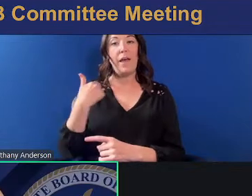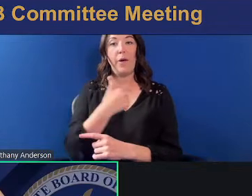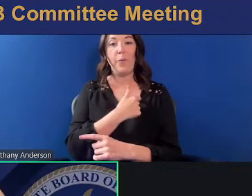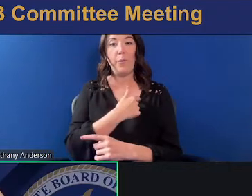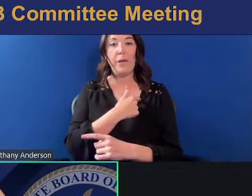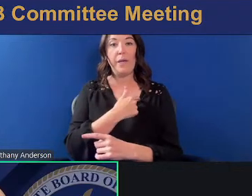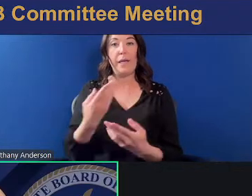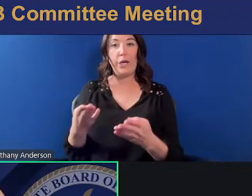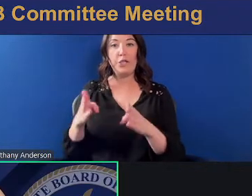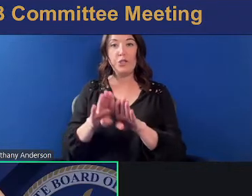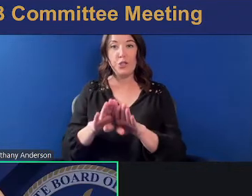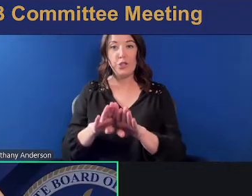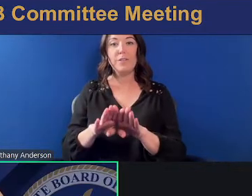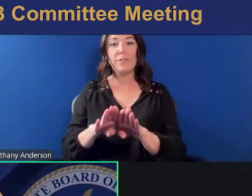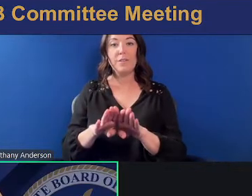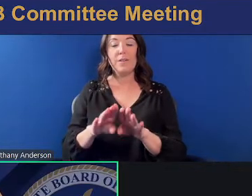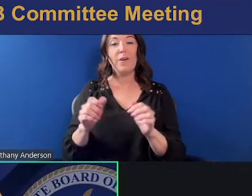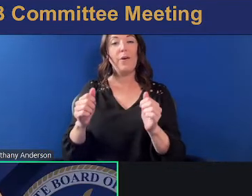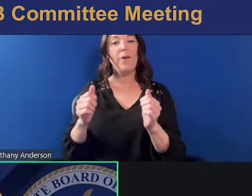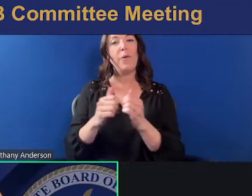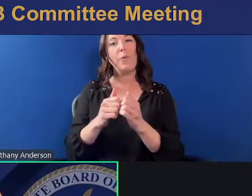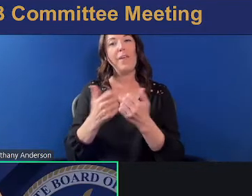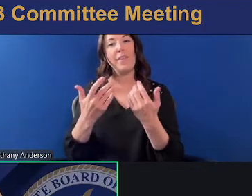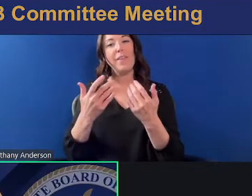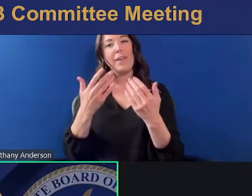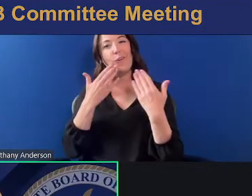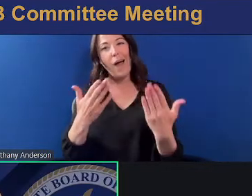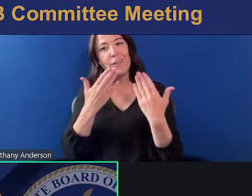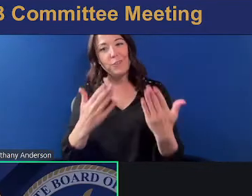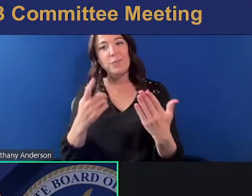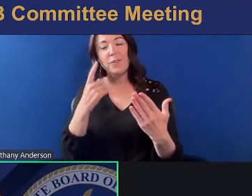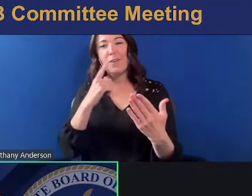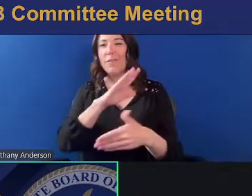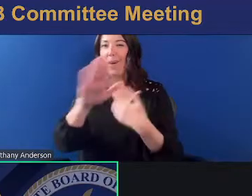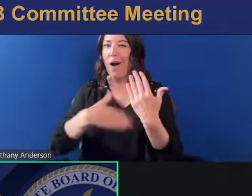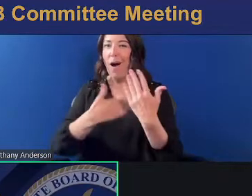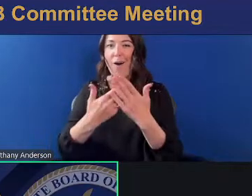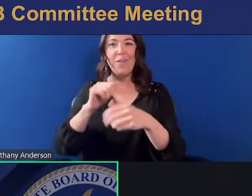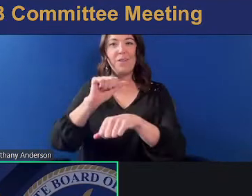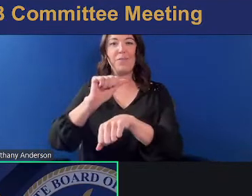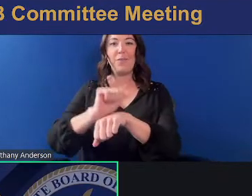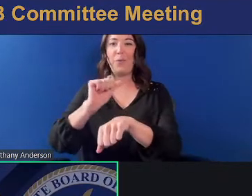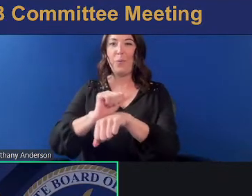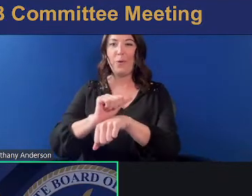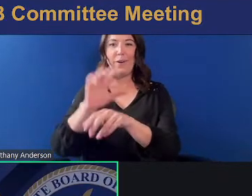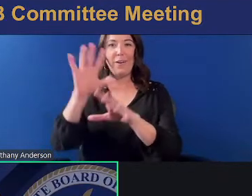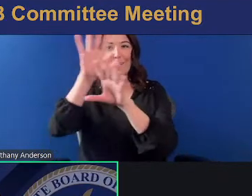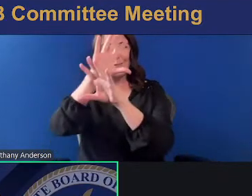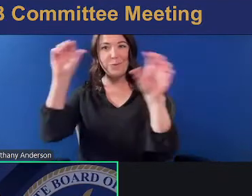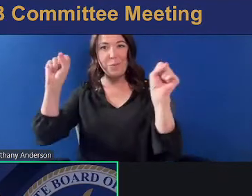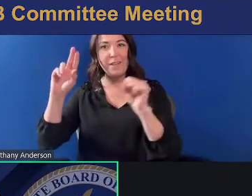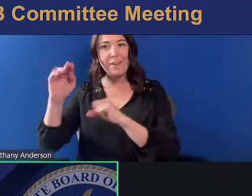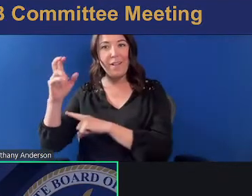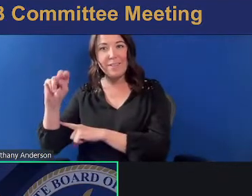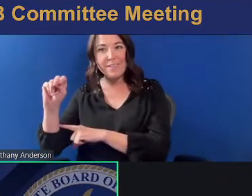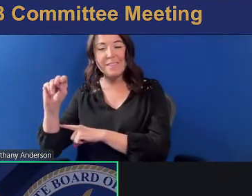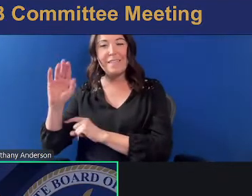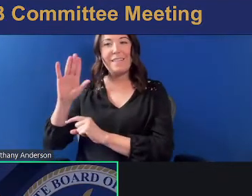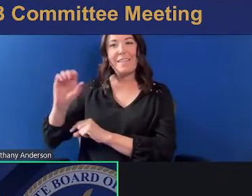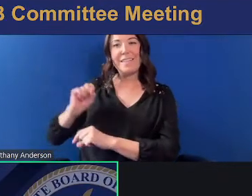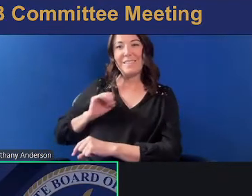adjourn with a word of gratitude for all of the work of Superintendent Nielsen and his